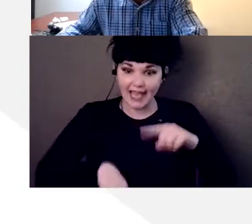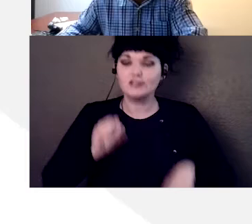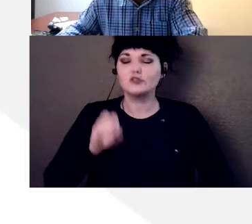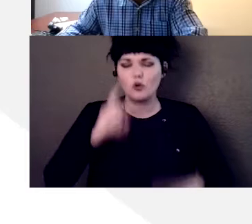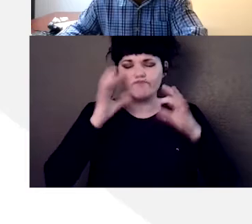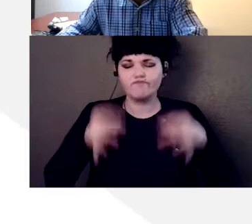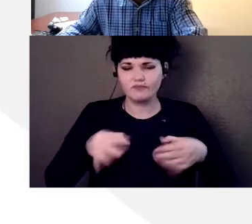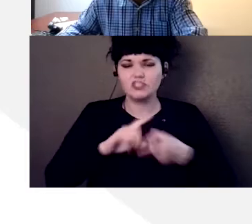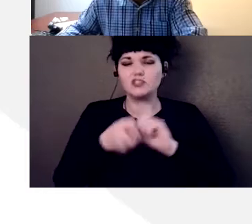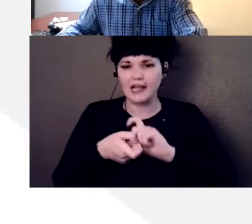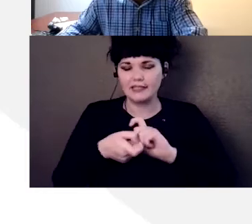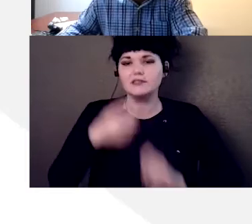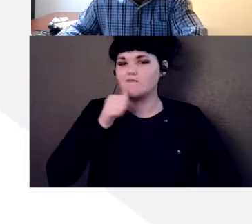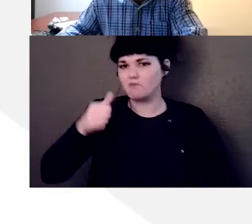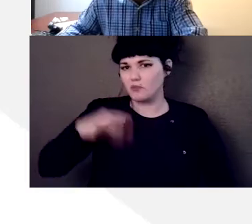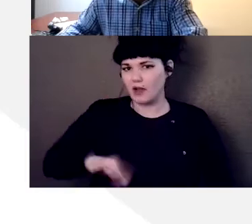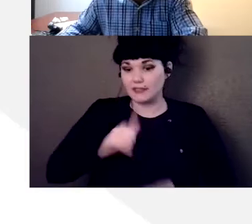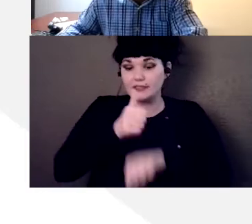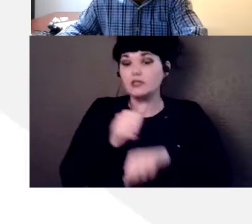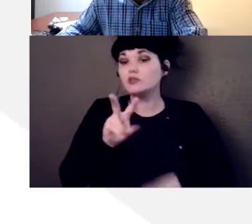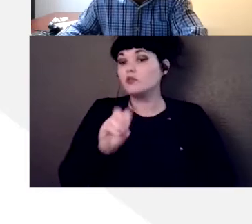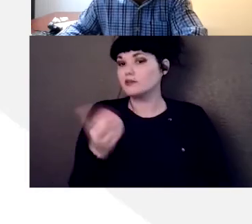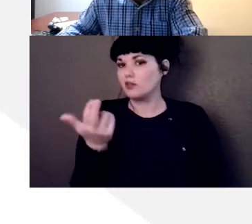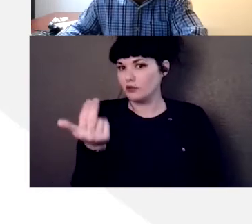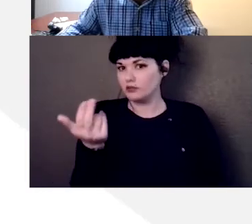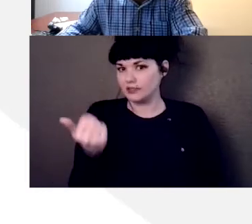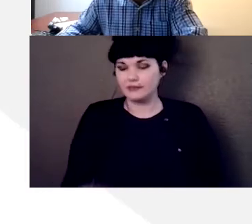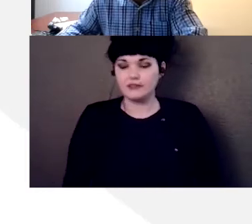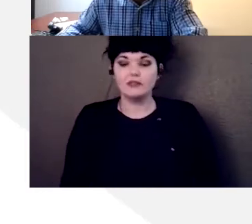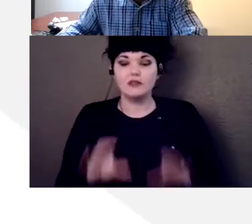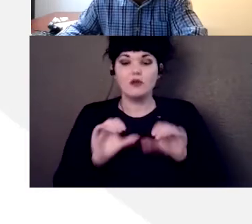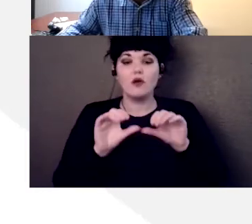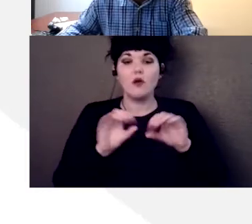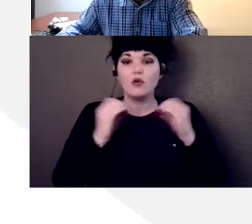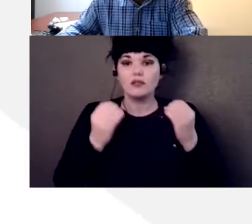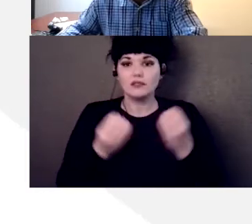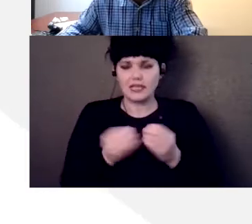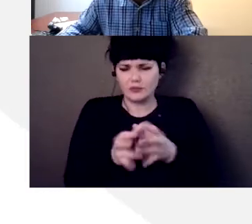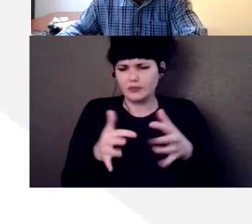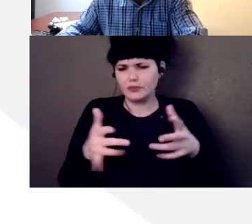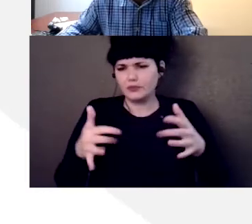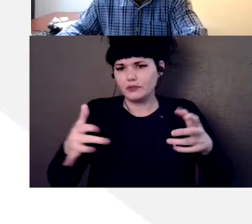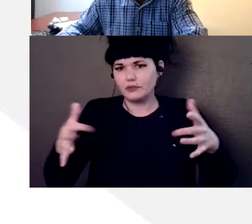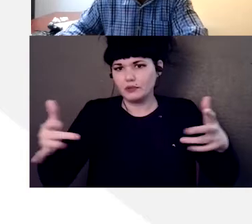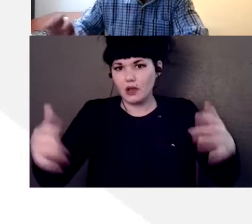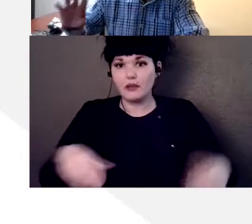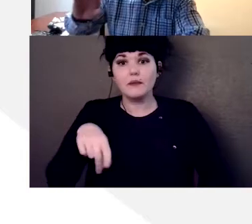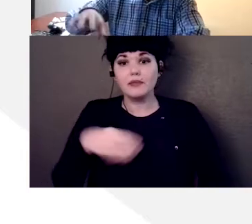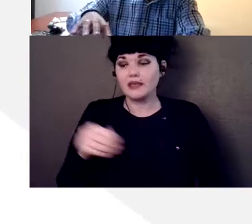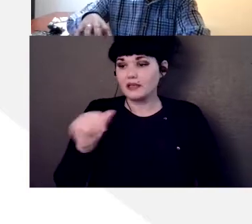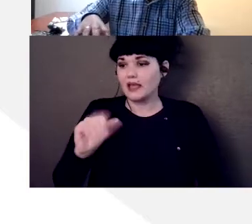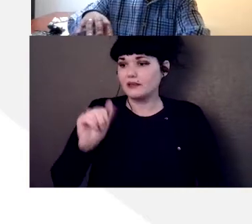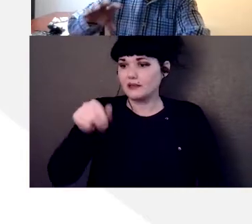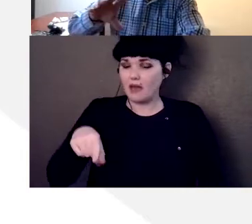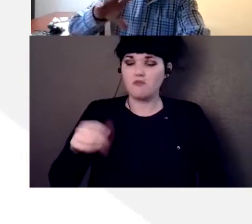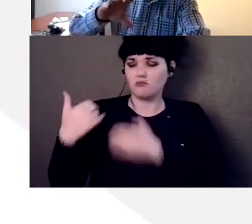in 2013, and the organization has grown and carries out its P&A and CAP responsibilities,